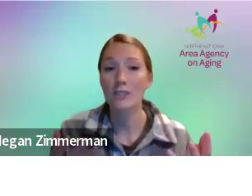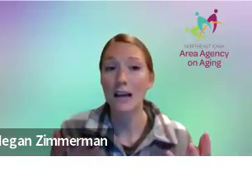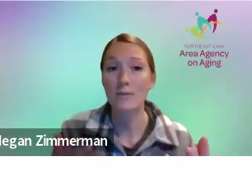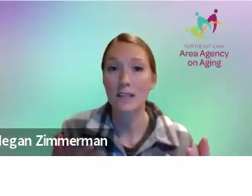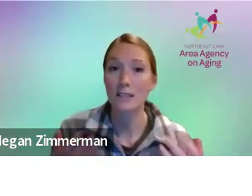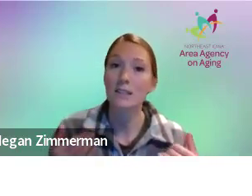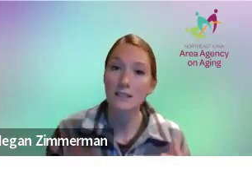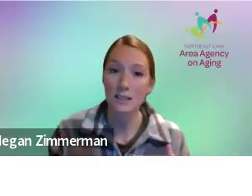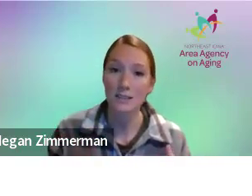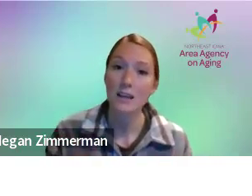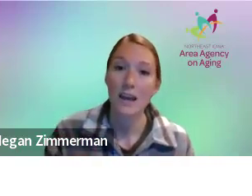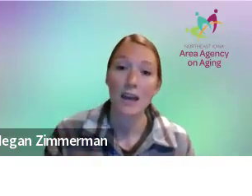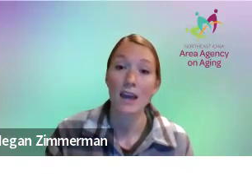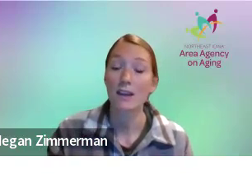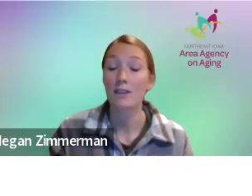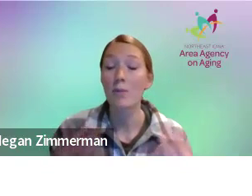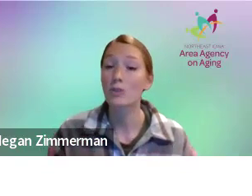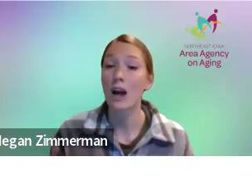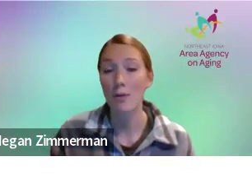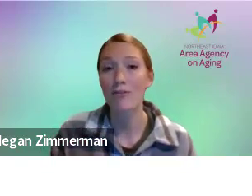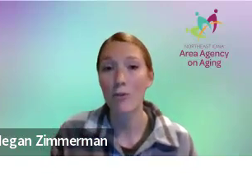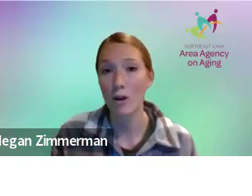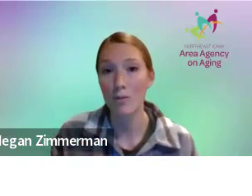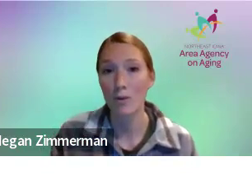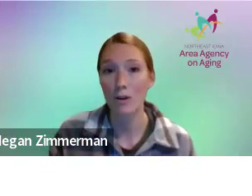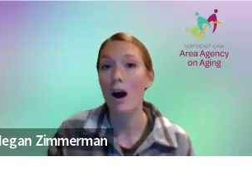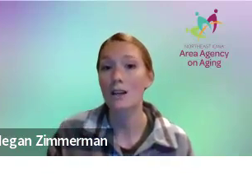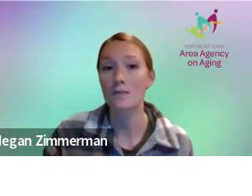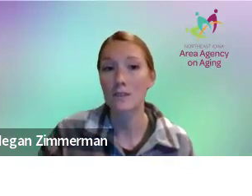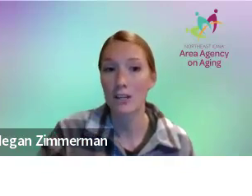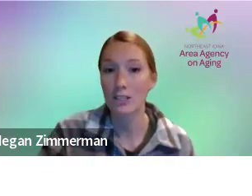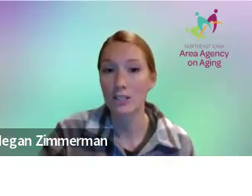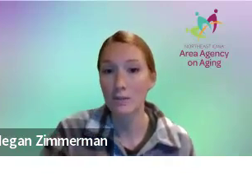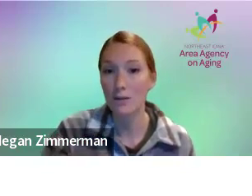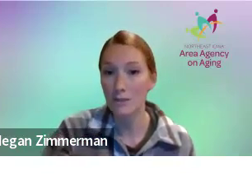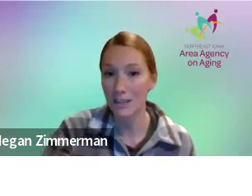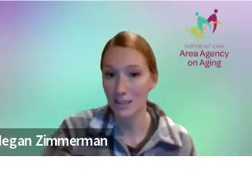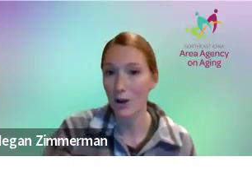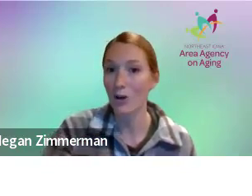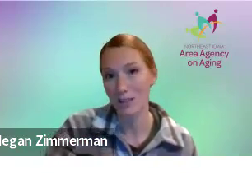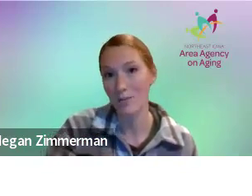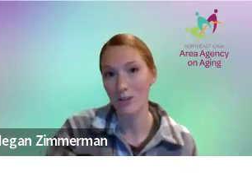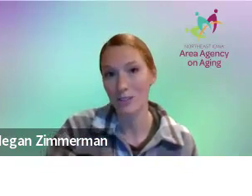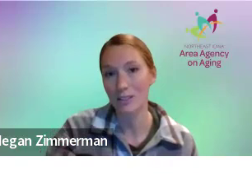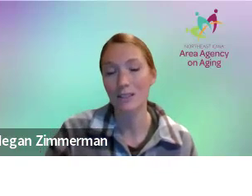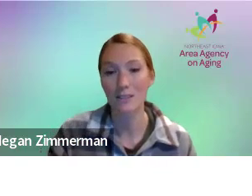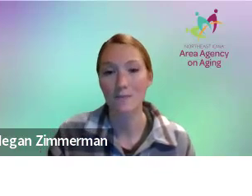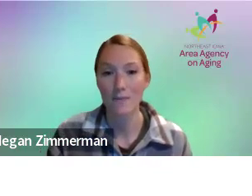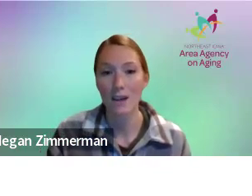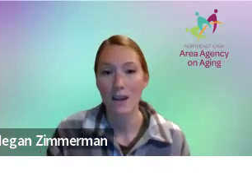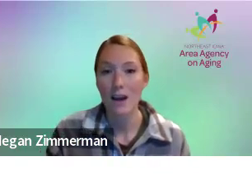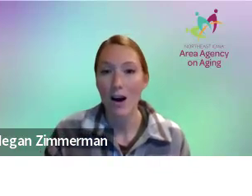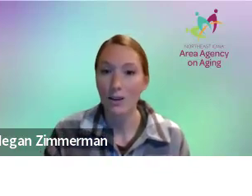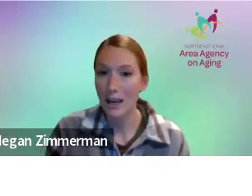So oftentimes it's a disease, and the most common form or cause of dementia symptoms is Alzheimer's